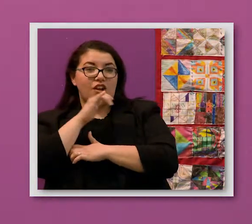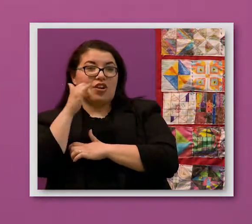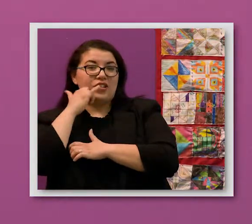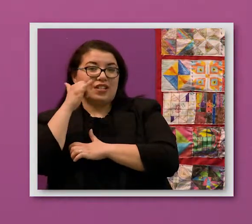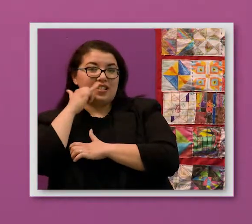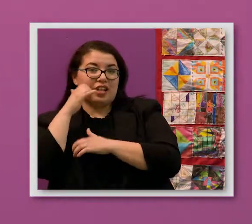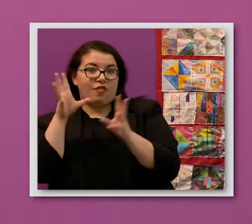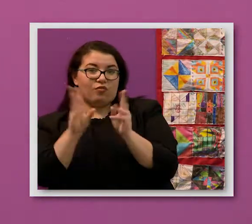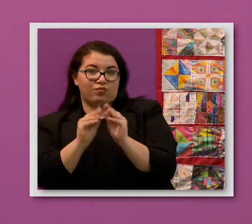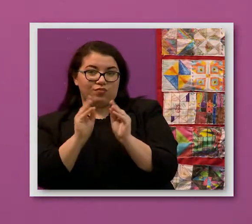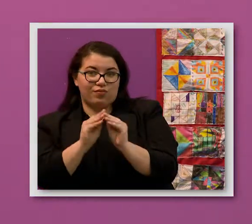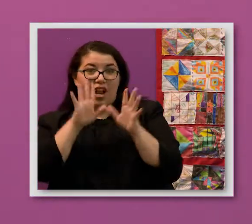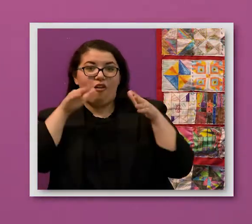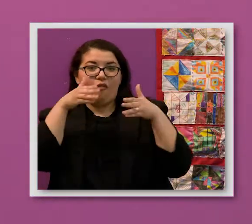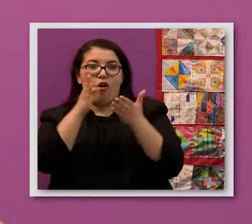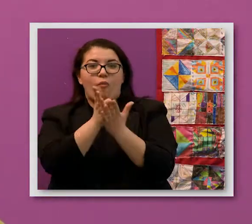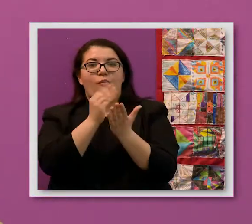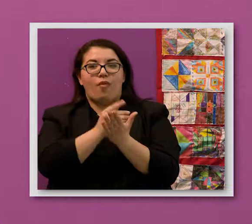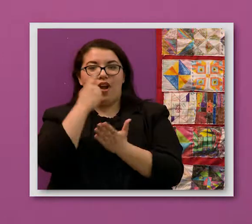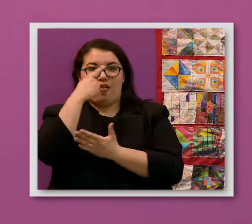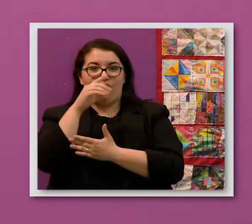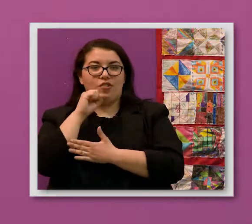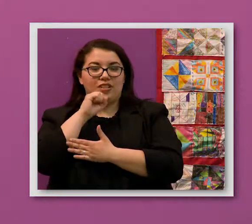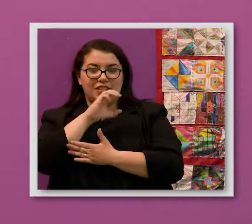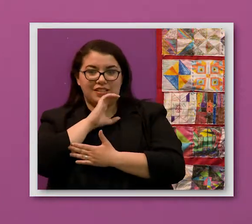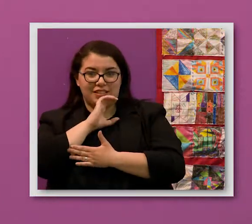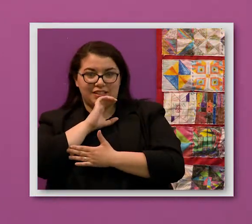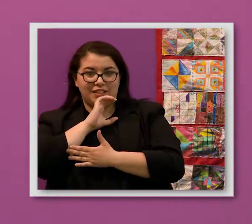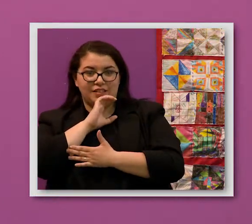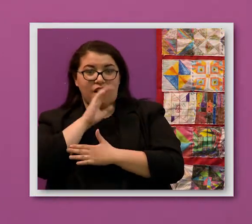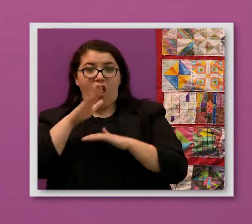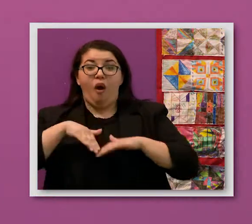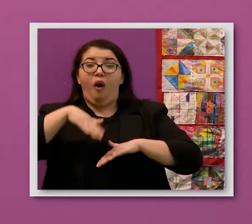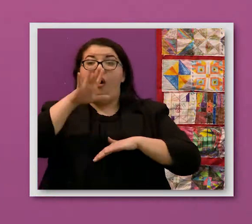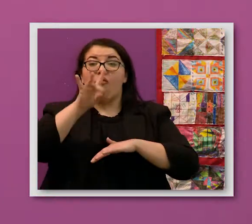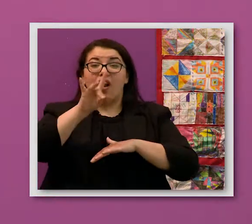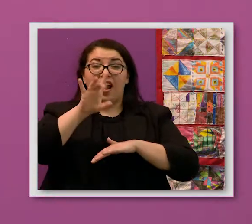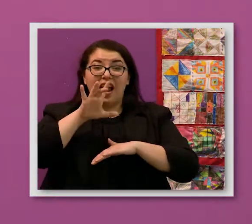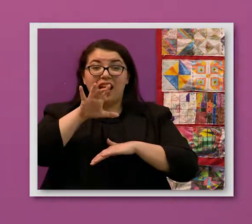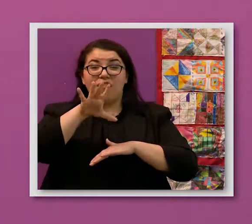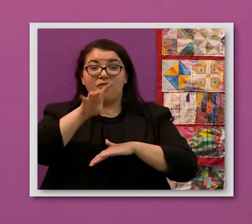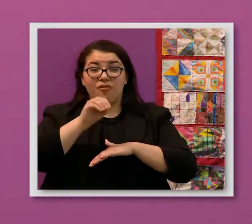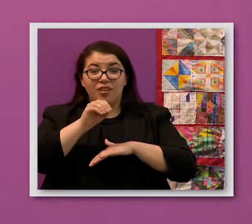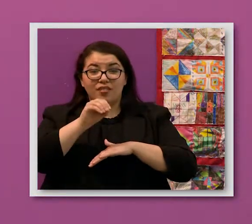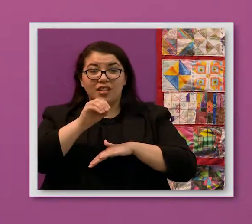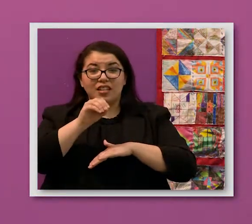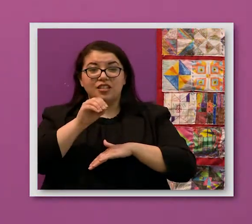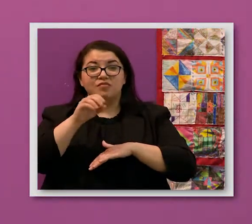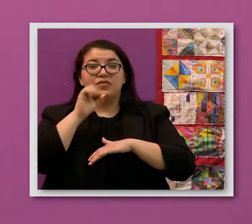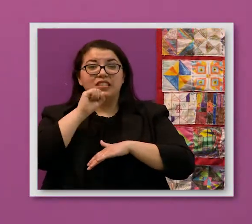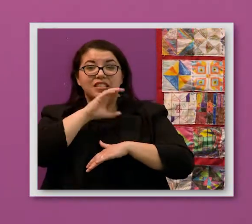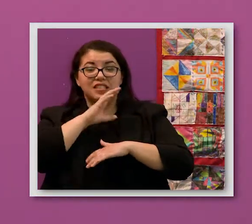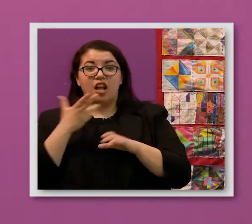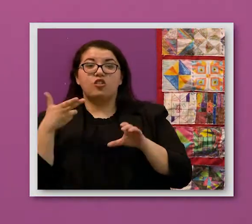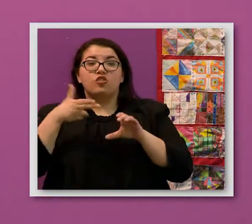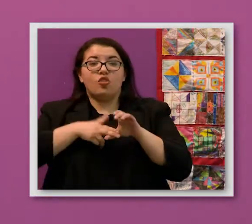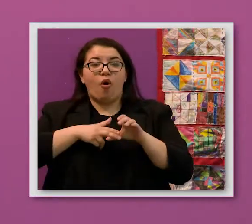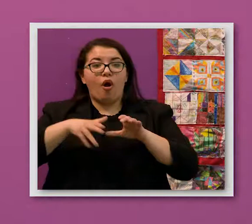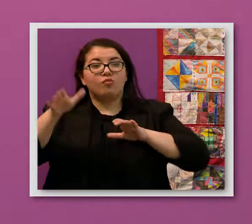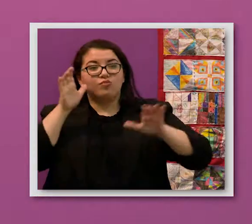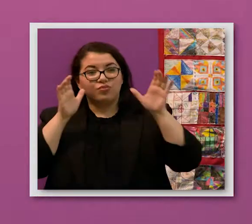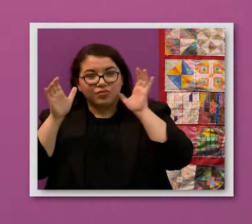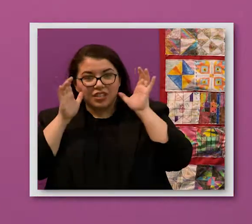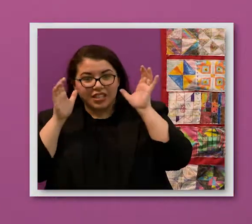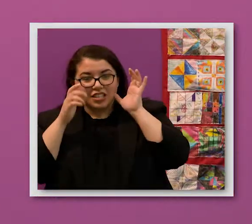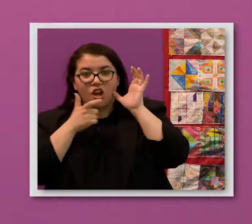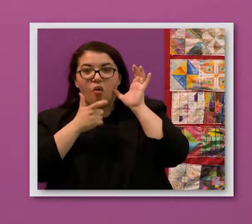hall focused on the budget. Over 850 seniors listened on the phone, watched on Channel